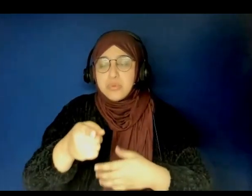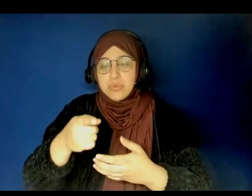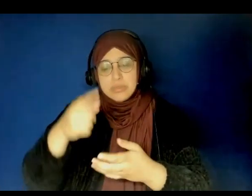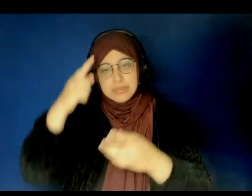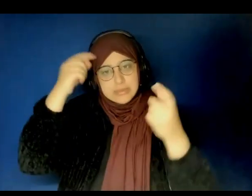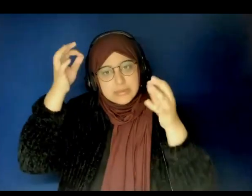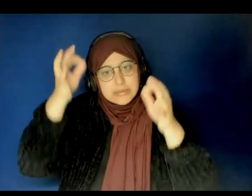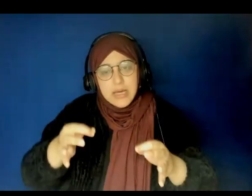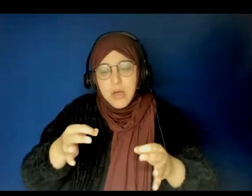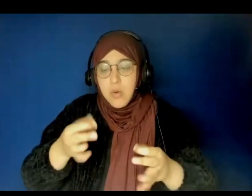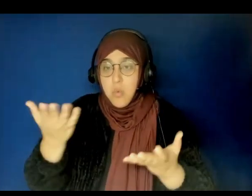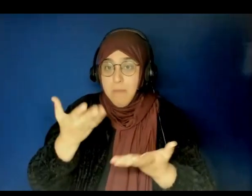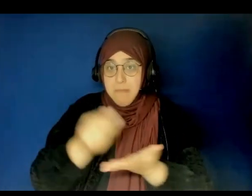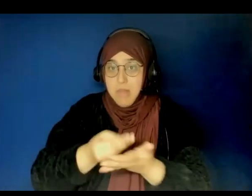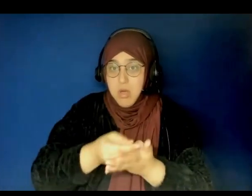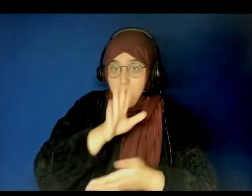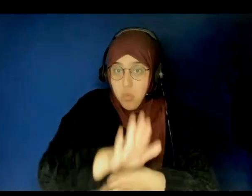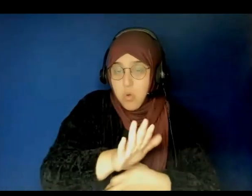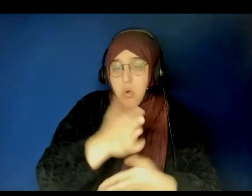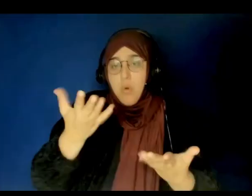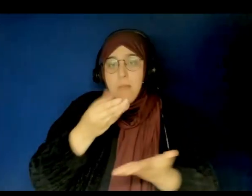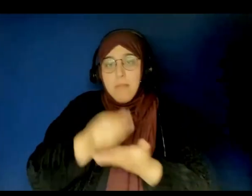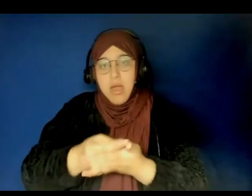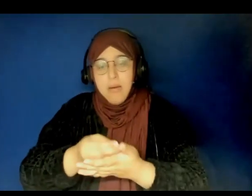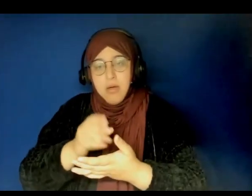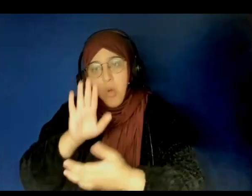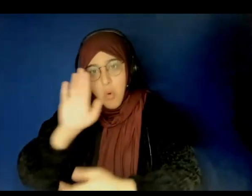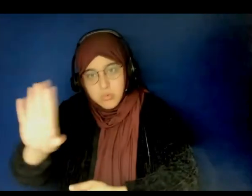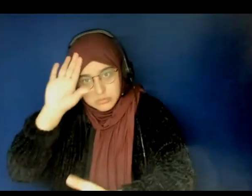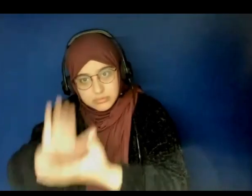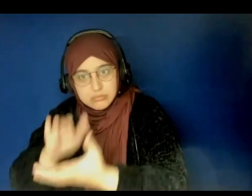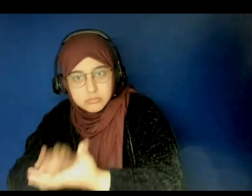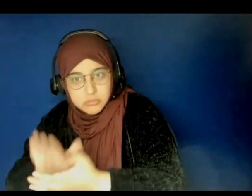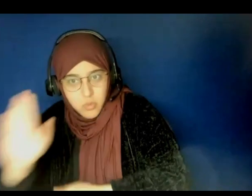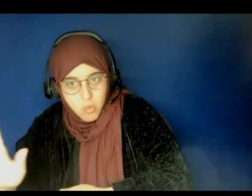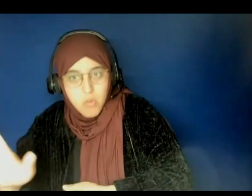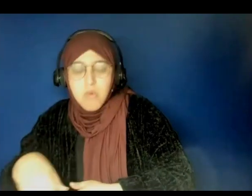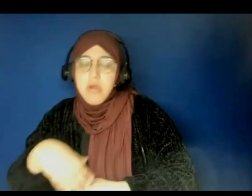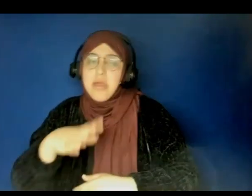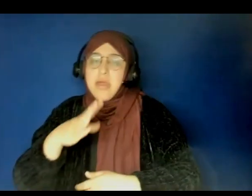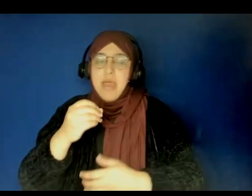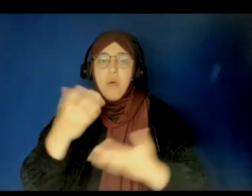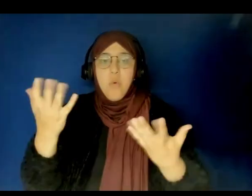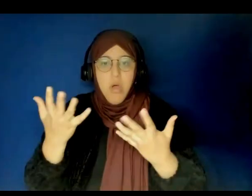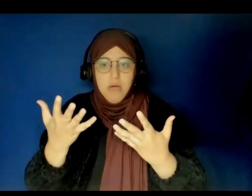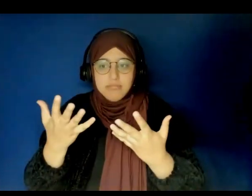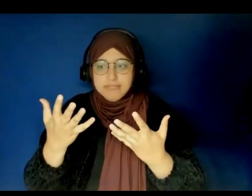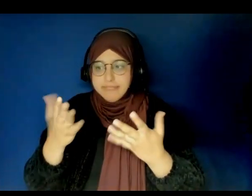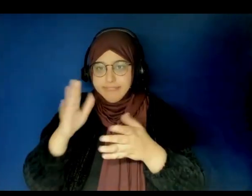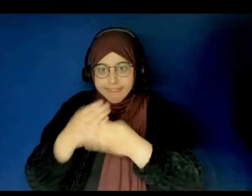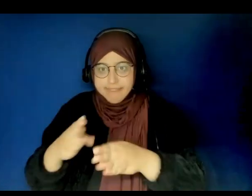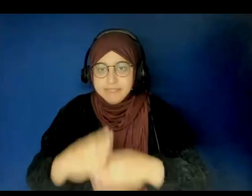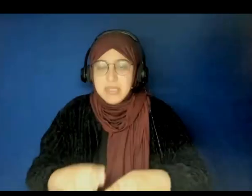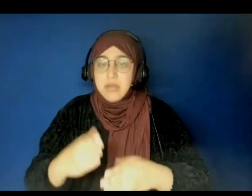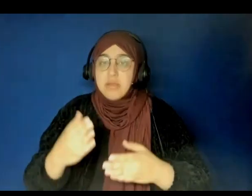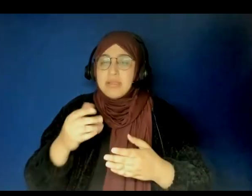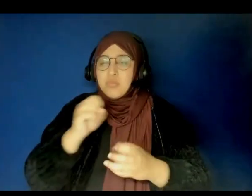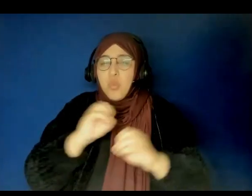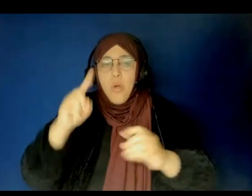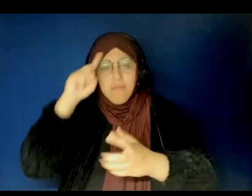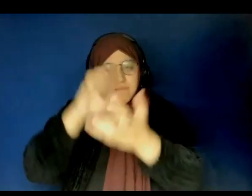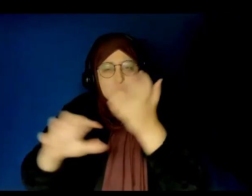and what money is shared between you. Therefore, there's no confusion about how what is yours or not yours should be divided